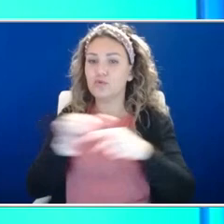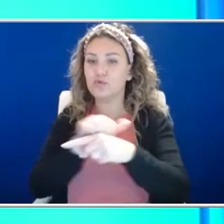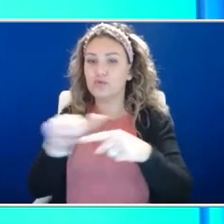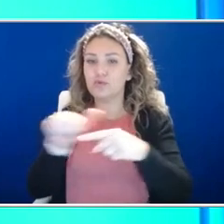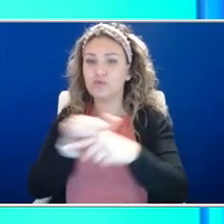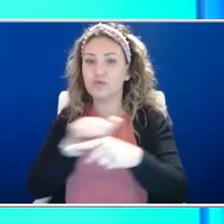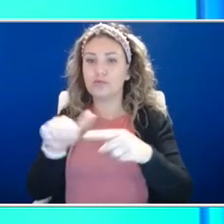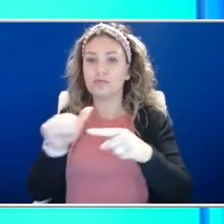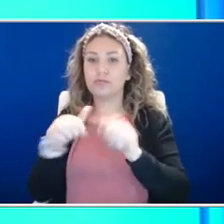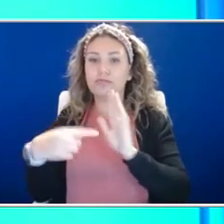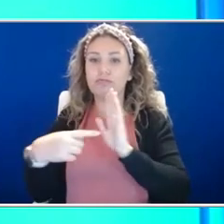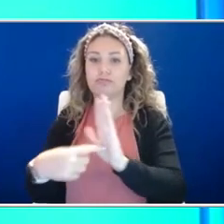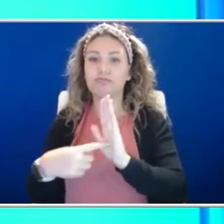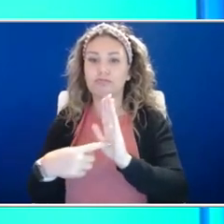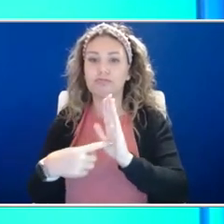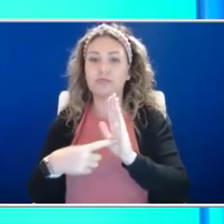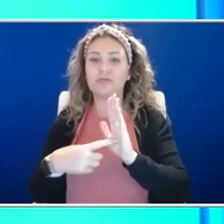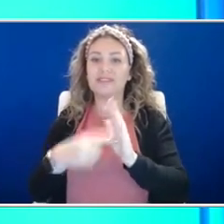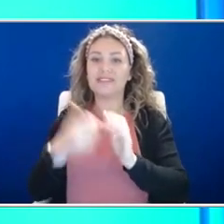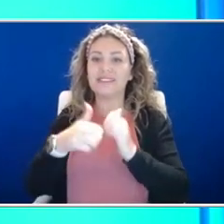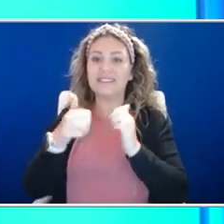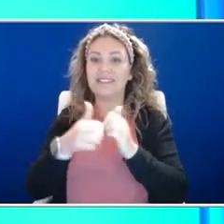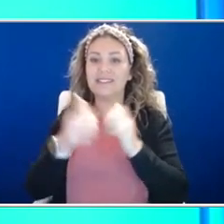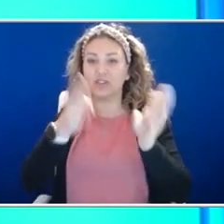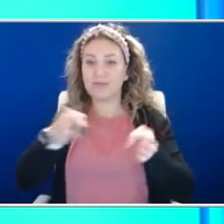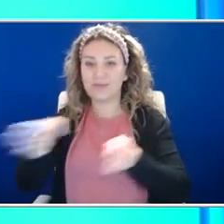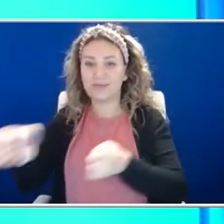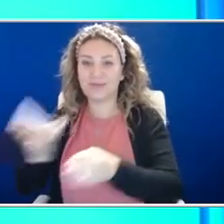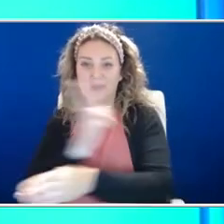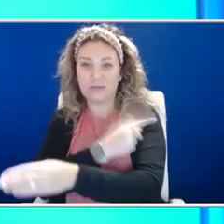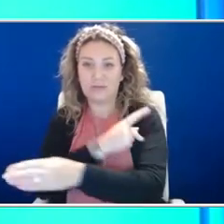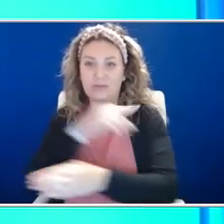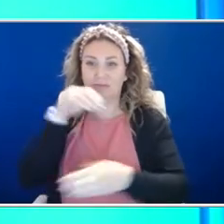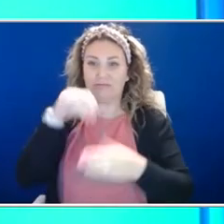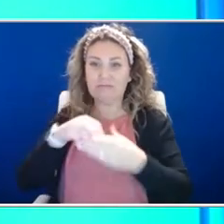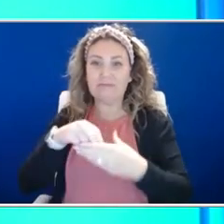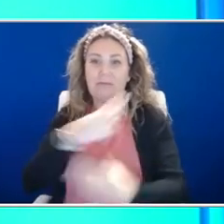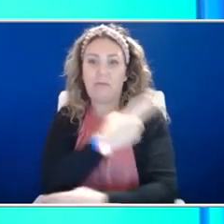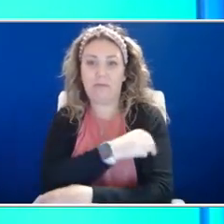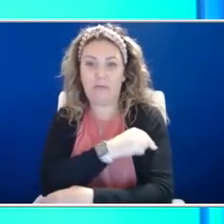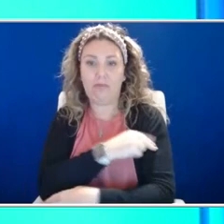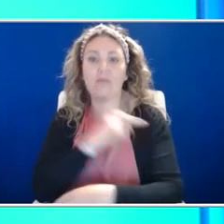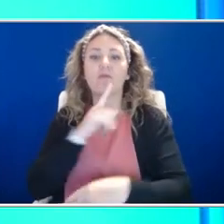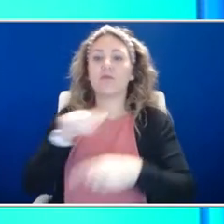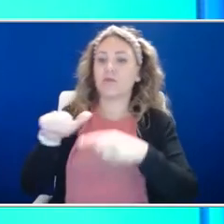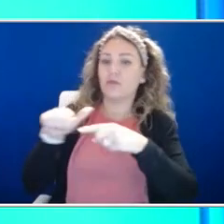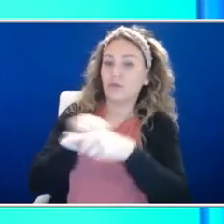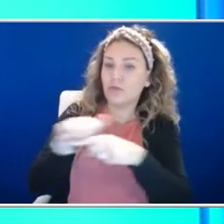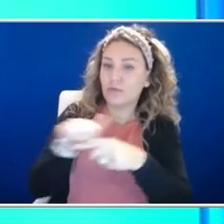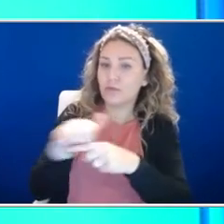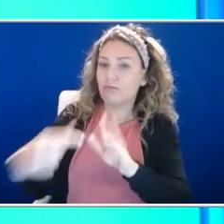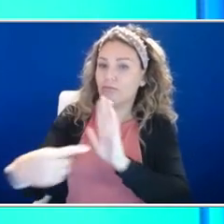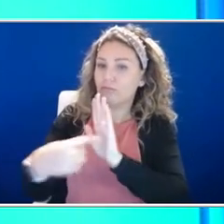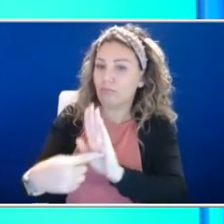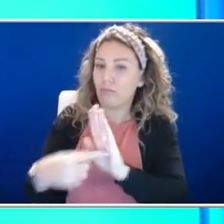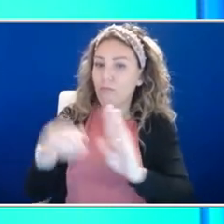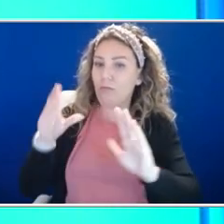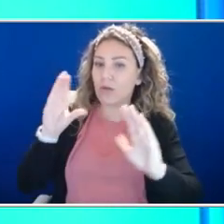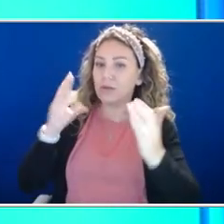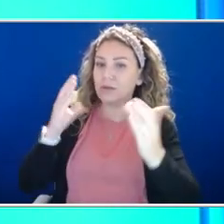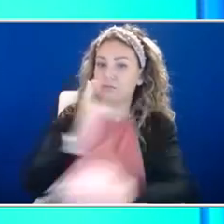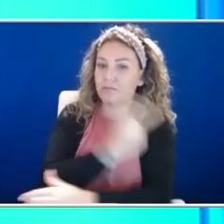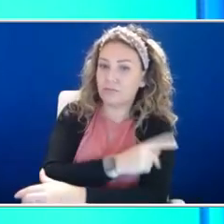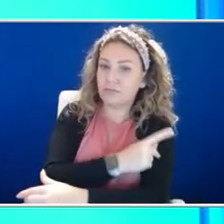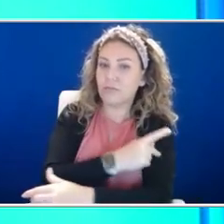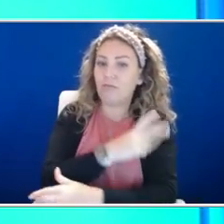for each individual patient coming into the hospital. So you are actually training the model based on similar patient data. And this